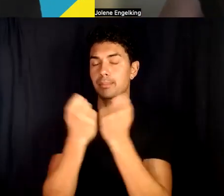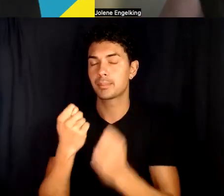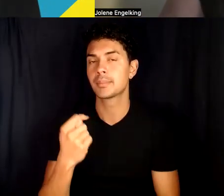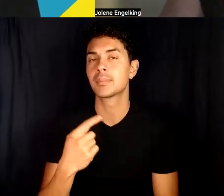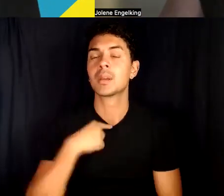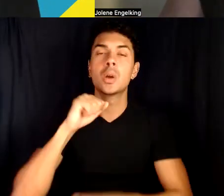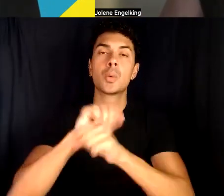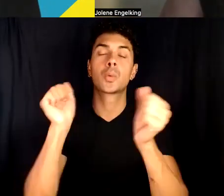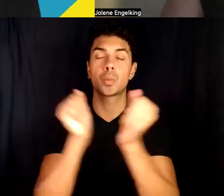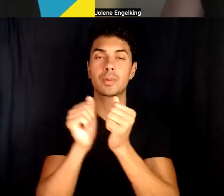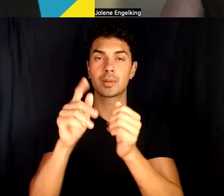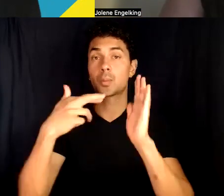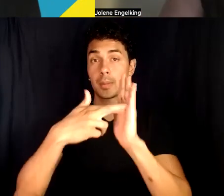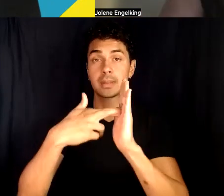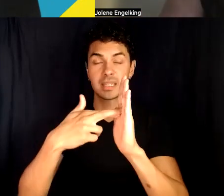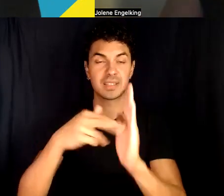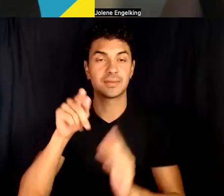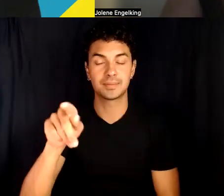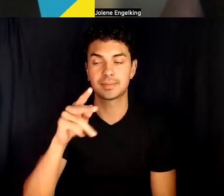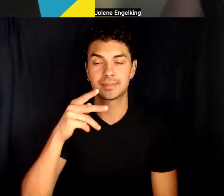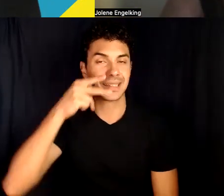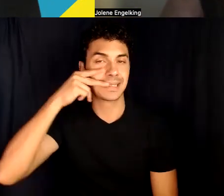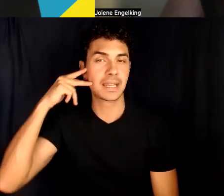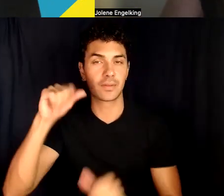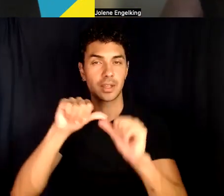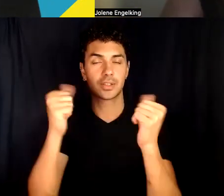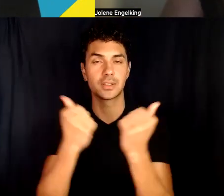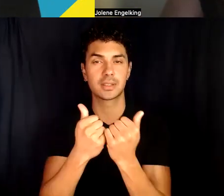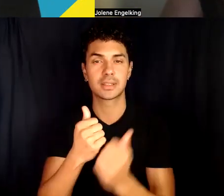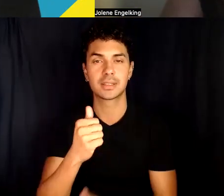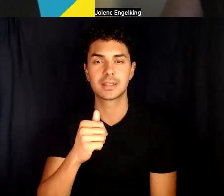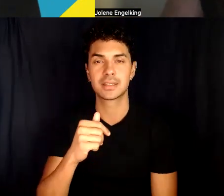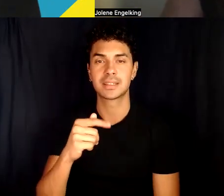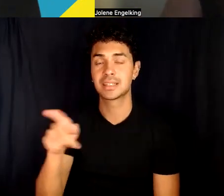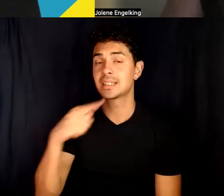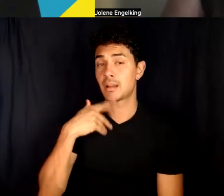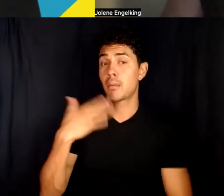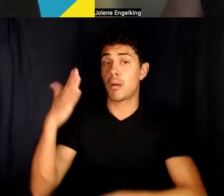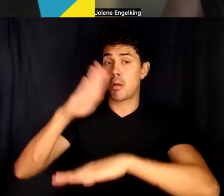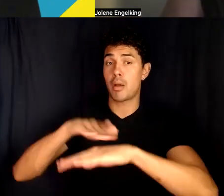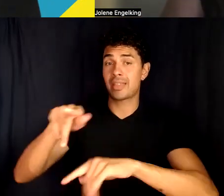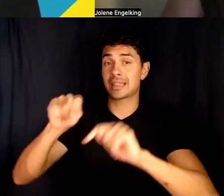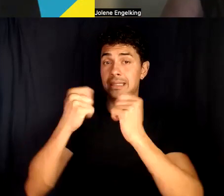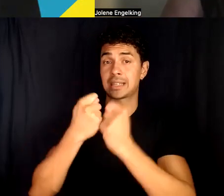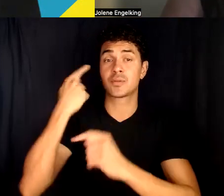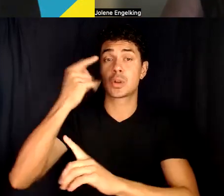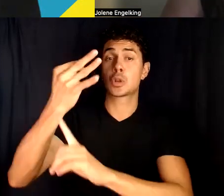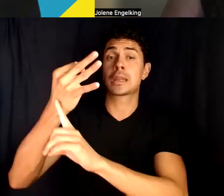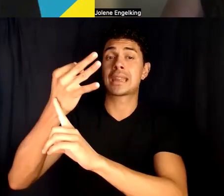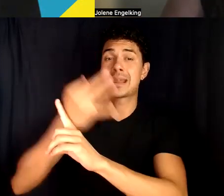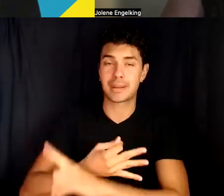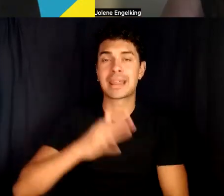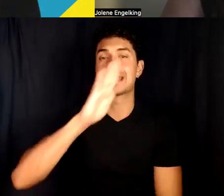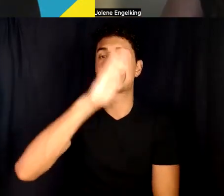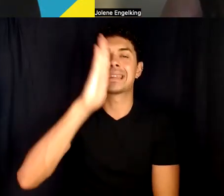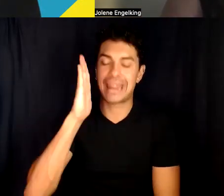to the representative of the Native agency there, and she's like, I've been on this team for 9 months and never once has